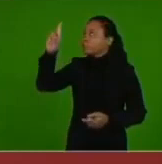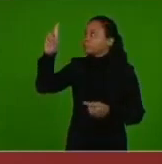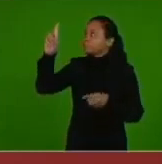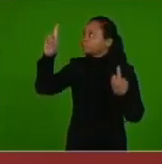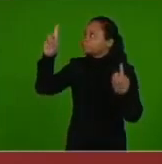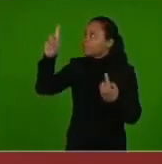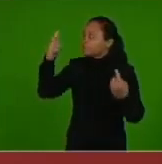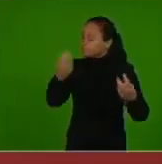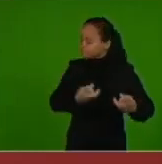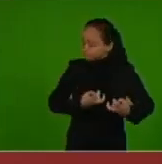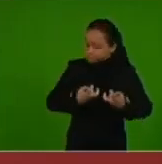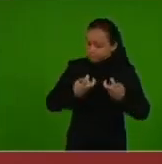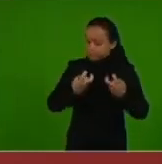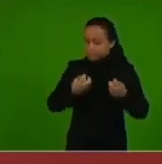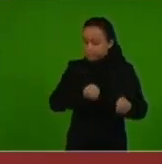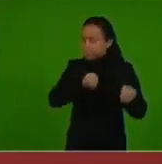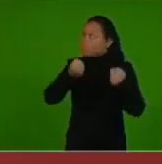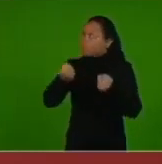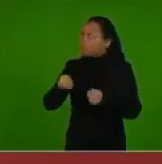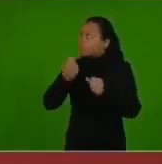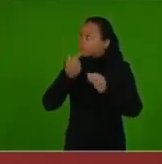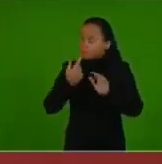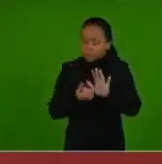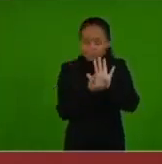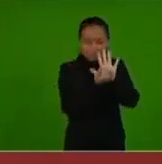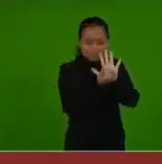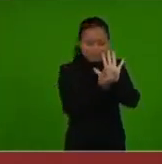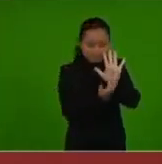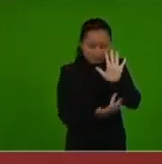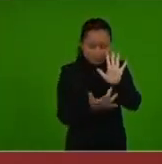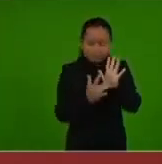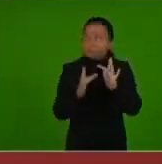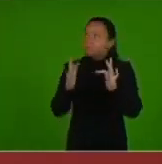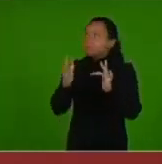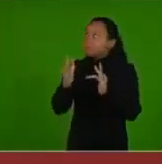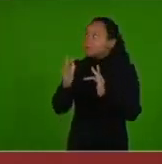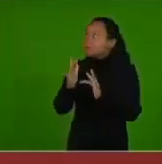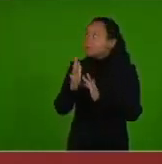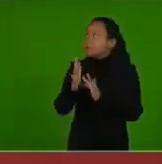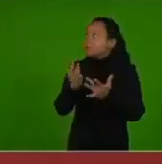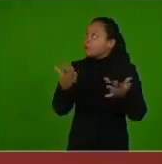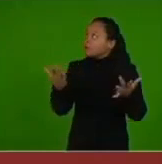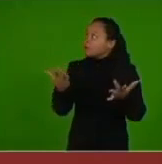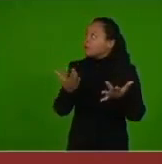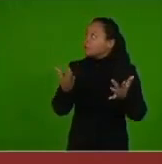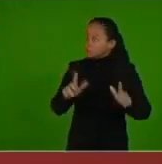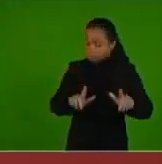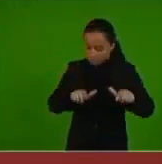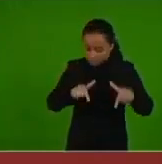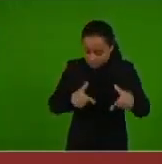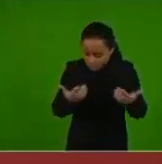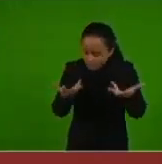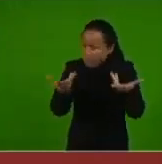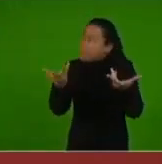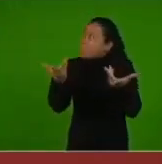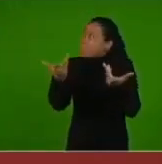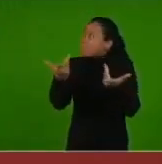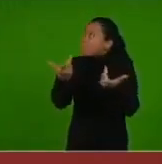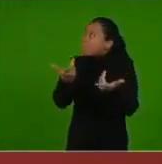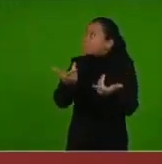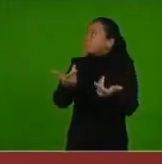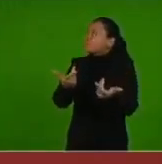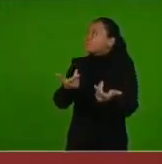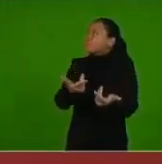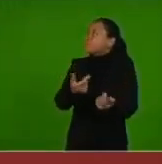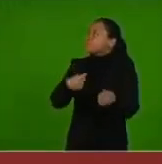Lord God, we plead for the power that is in the blood of Jesus, the Lord Jesus, for the wonderful operation that